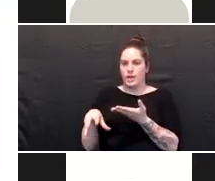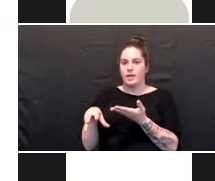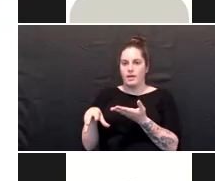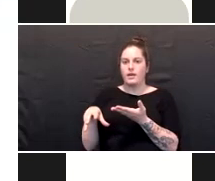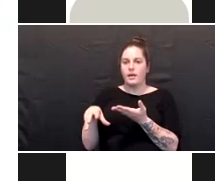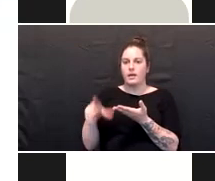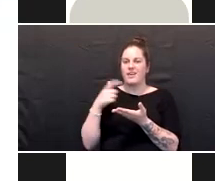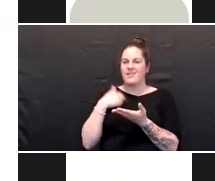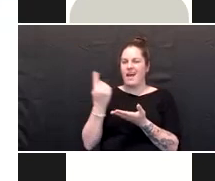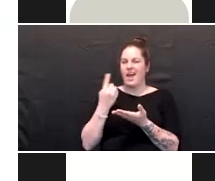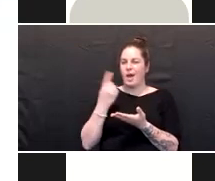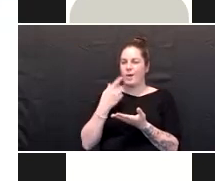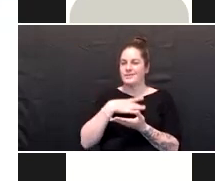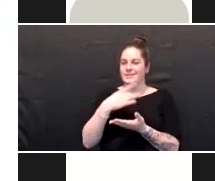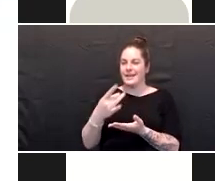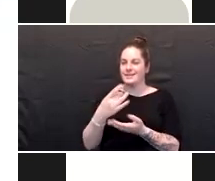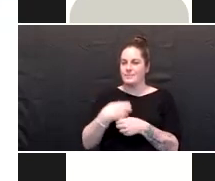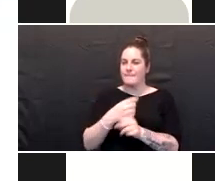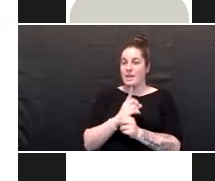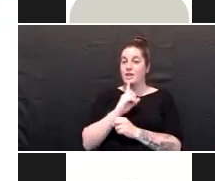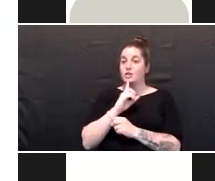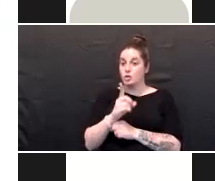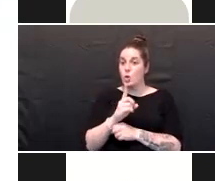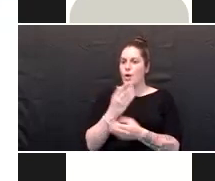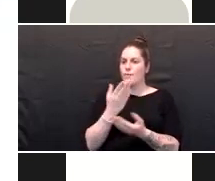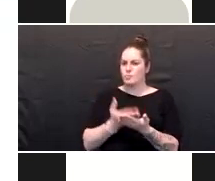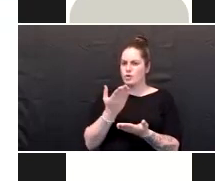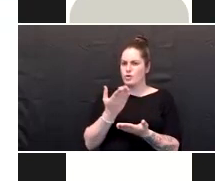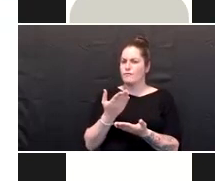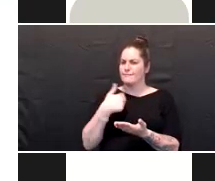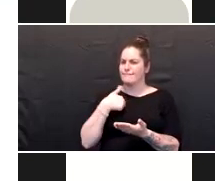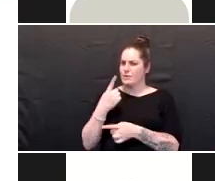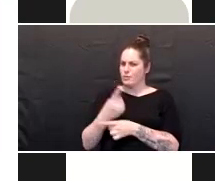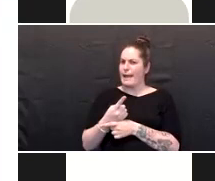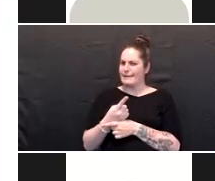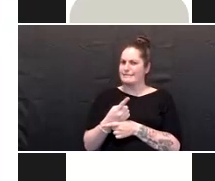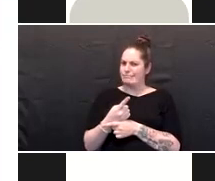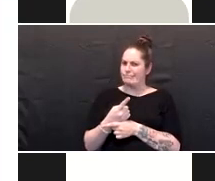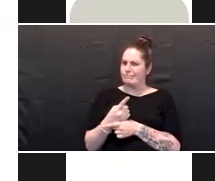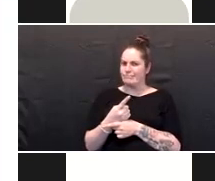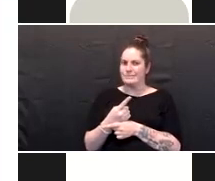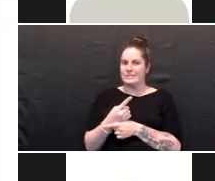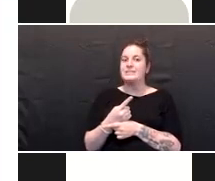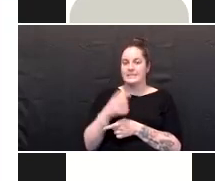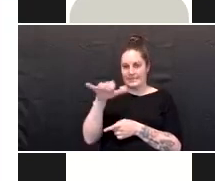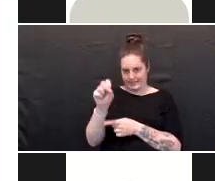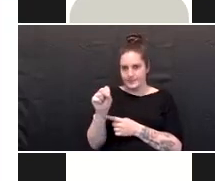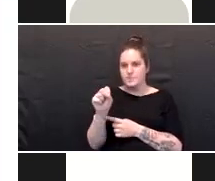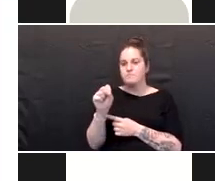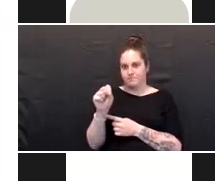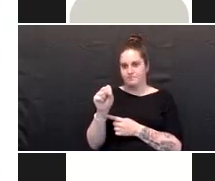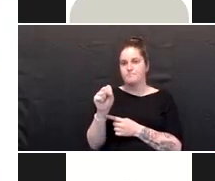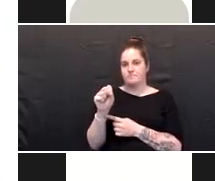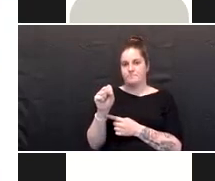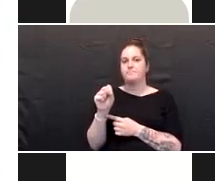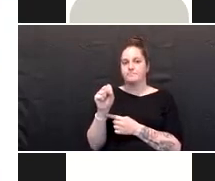always like to verify that what I'm saying is exactly true here. So yes, there